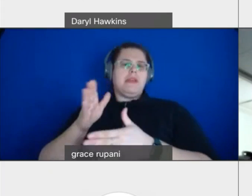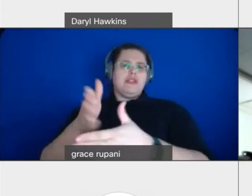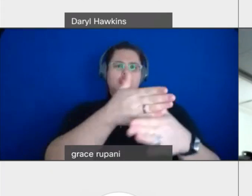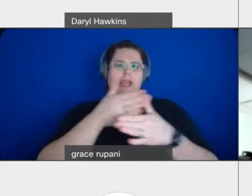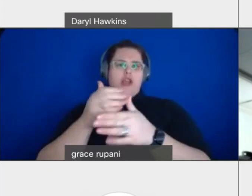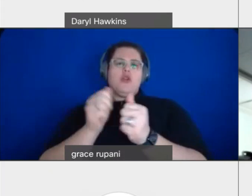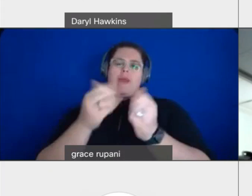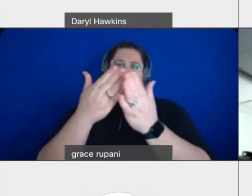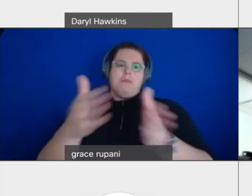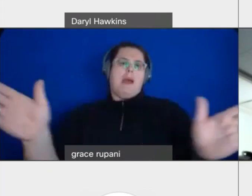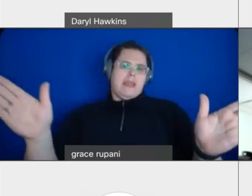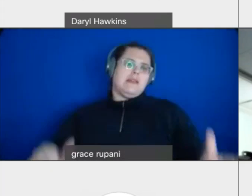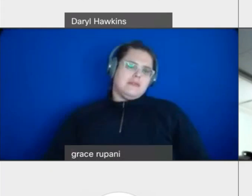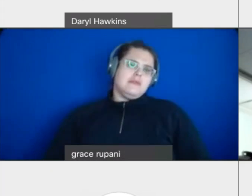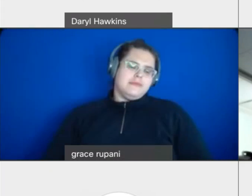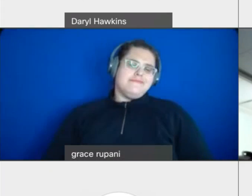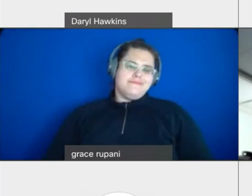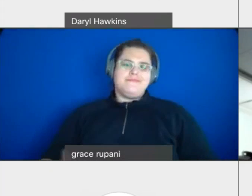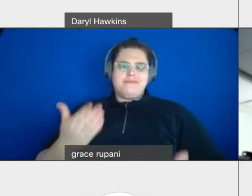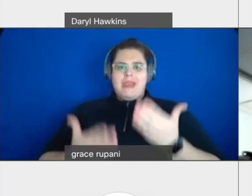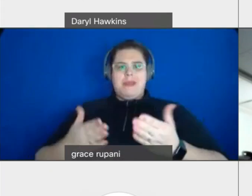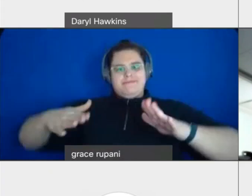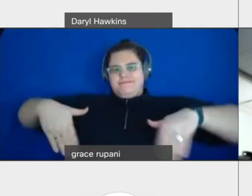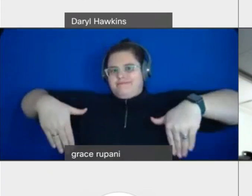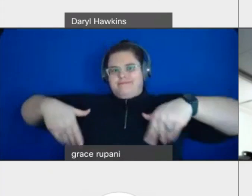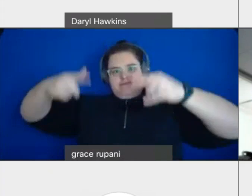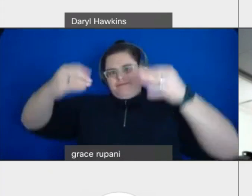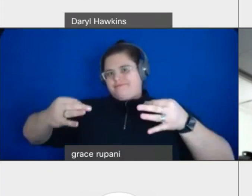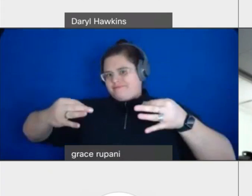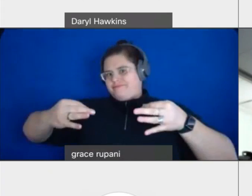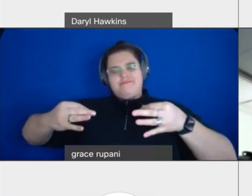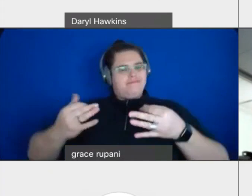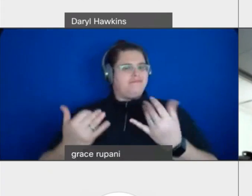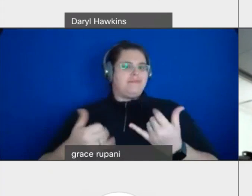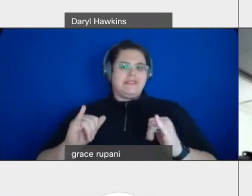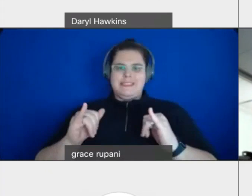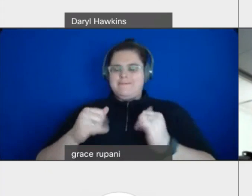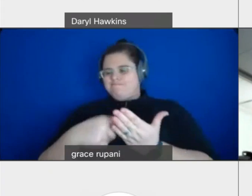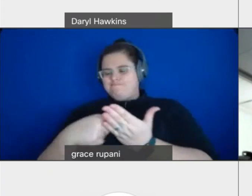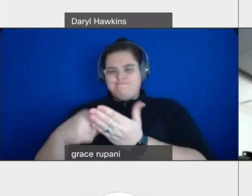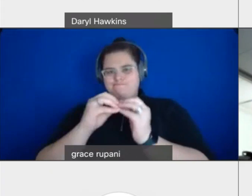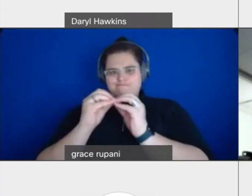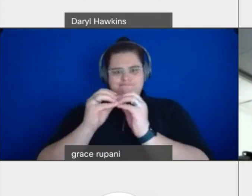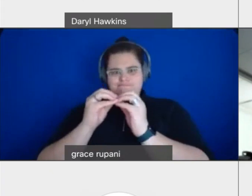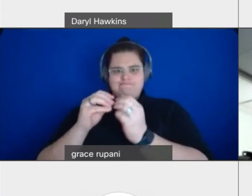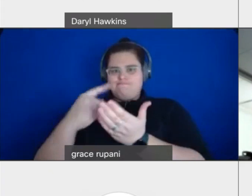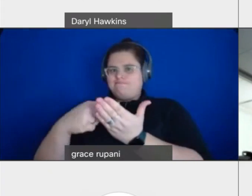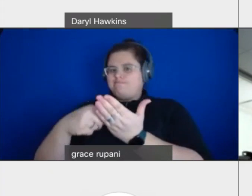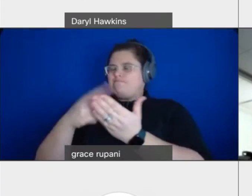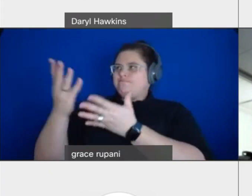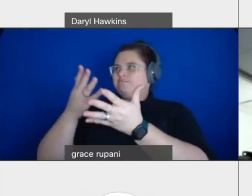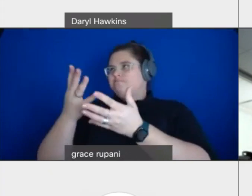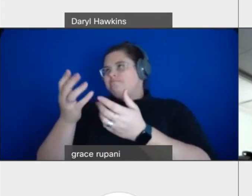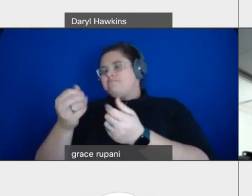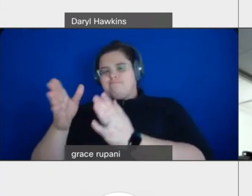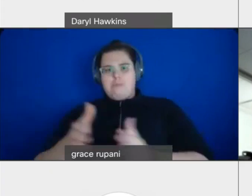It's good to know that this is encouraging. But I've heard of at least Harris Teeter